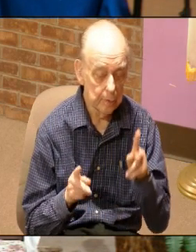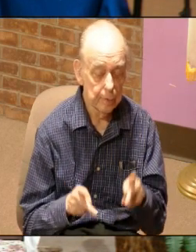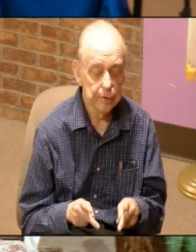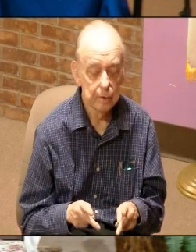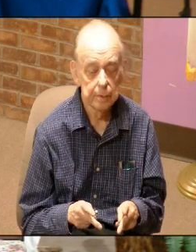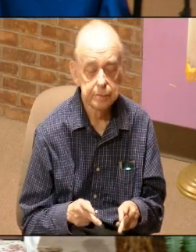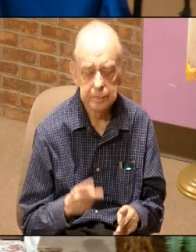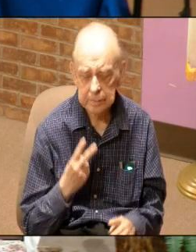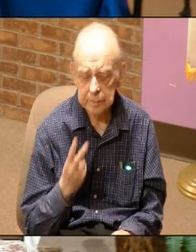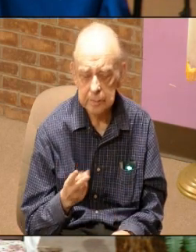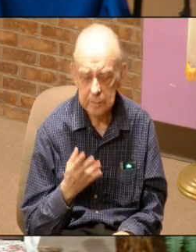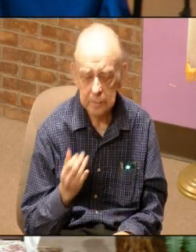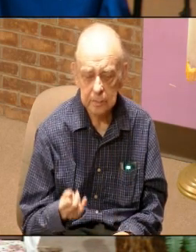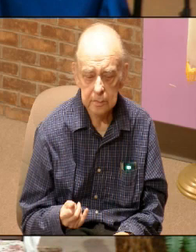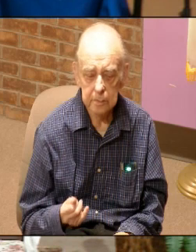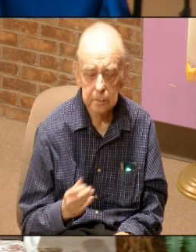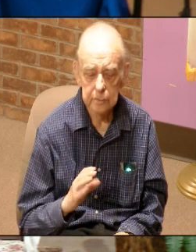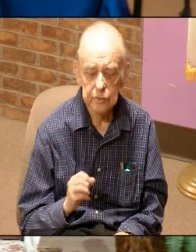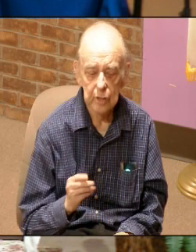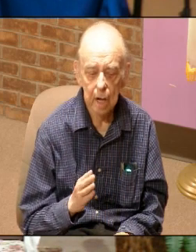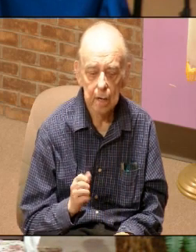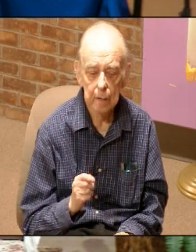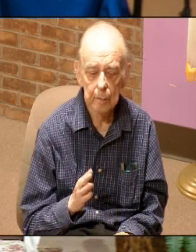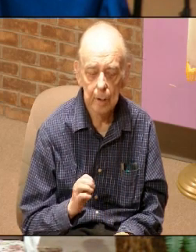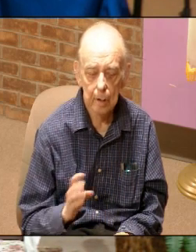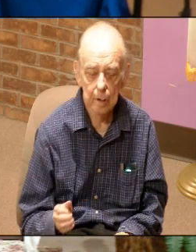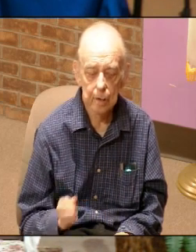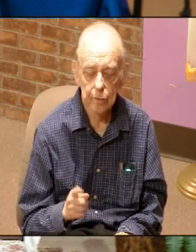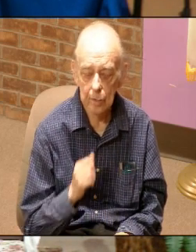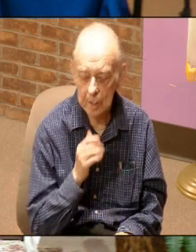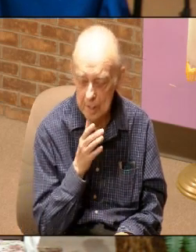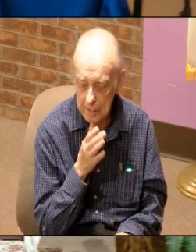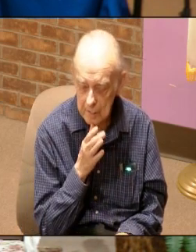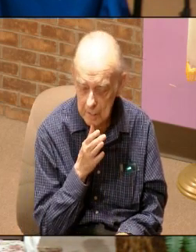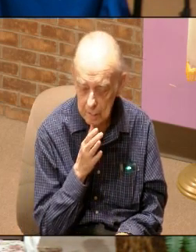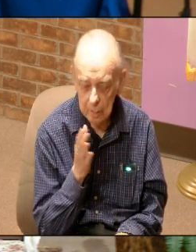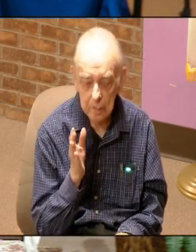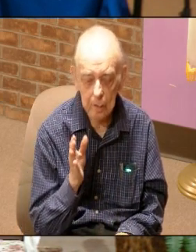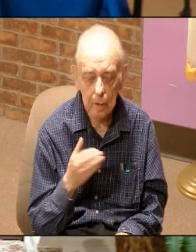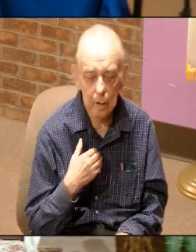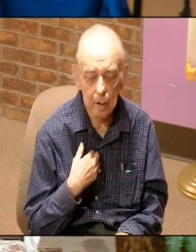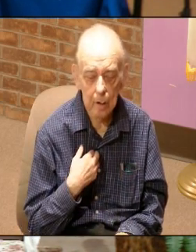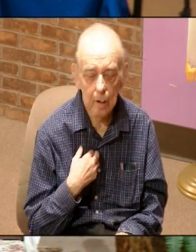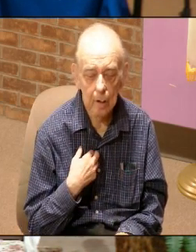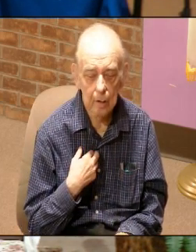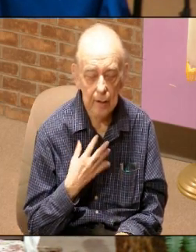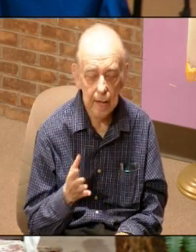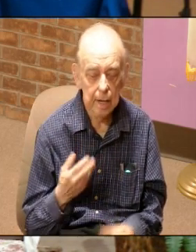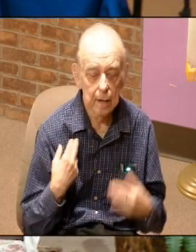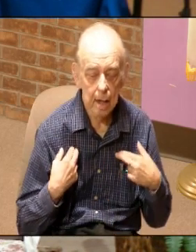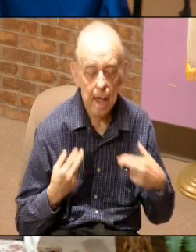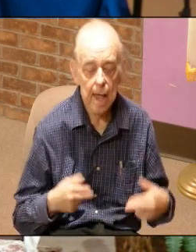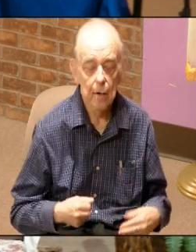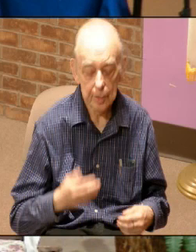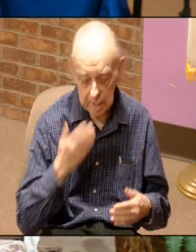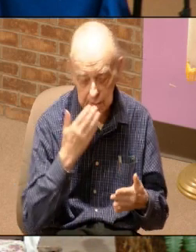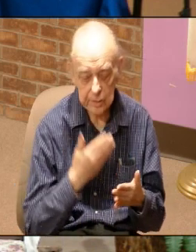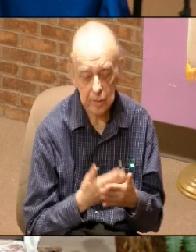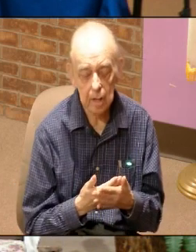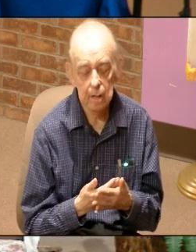You see because Jochebed was a mother who delivered a very healthy son.